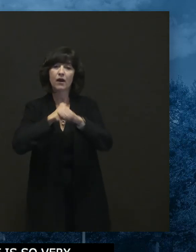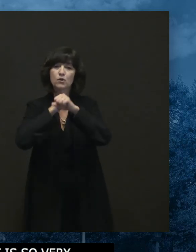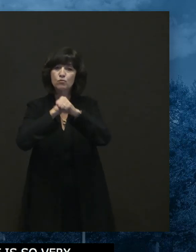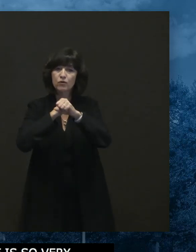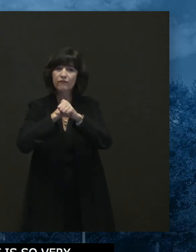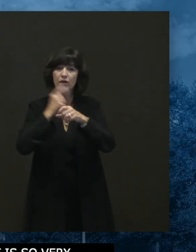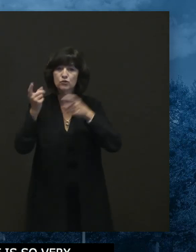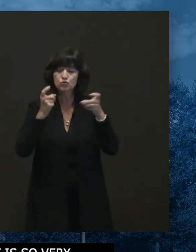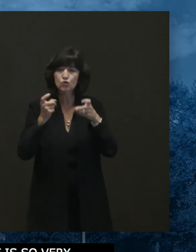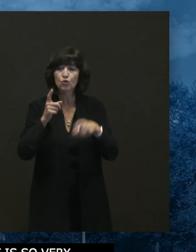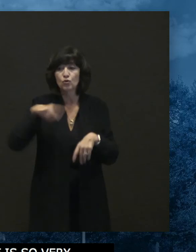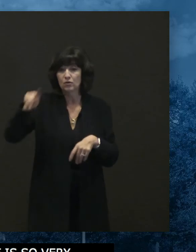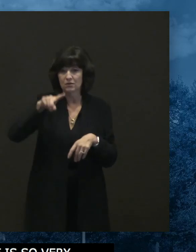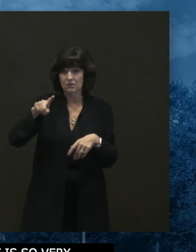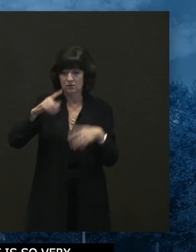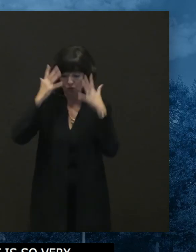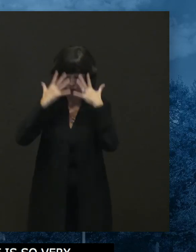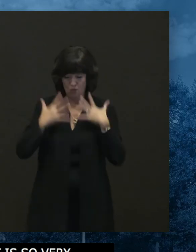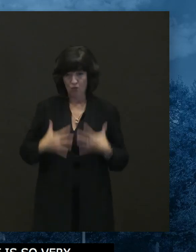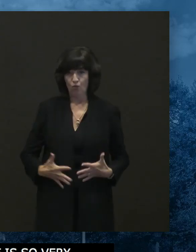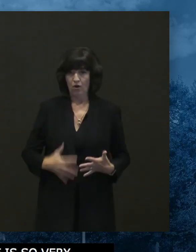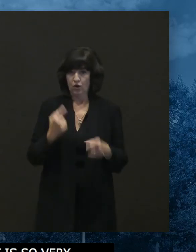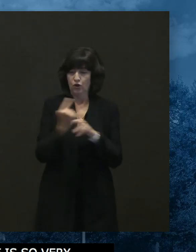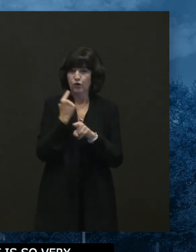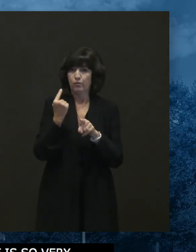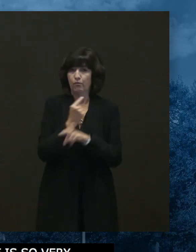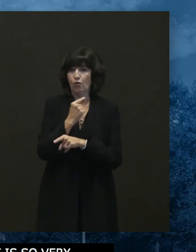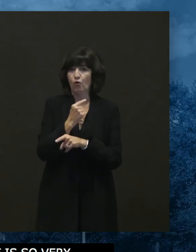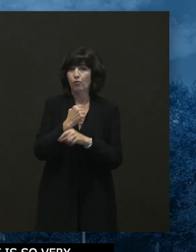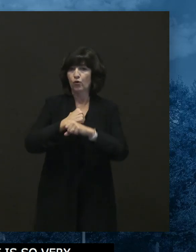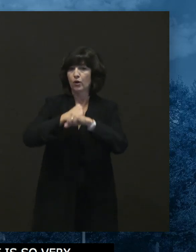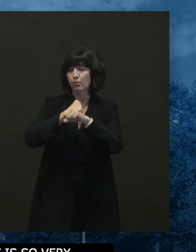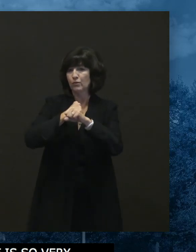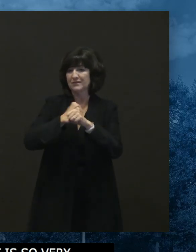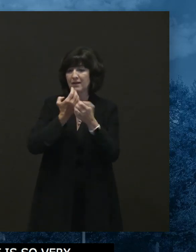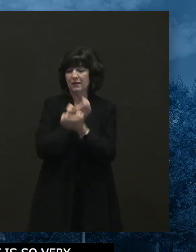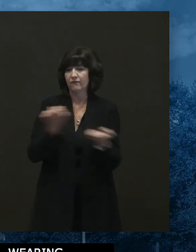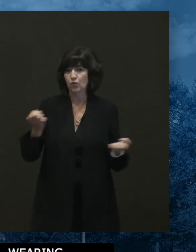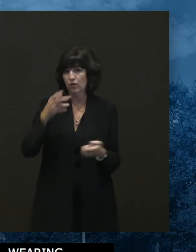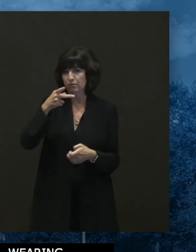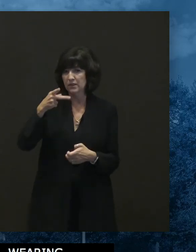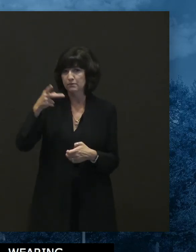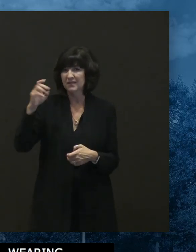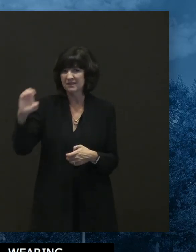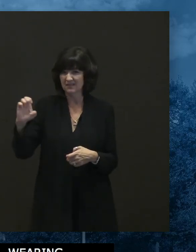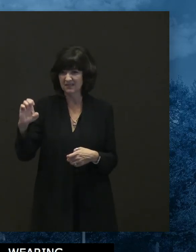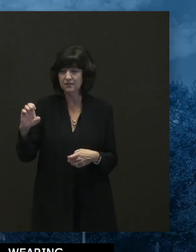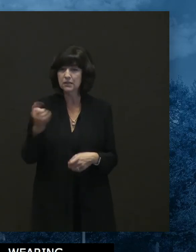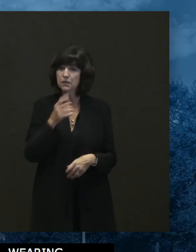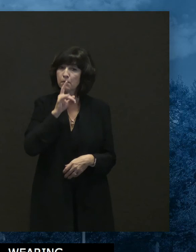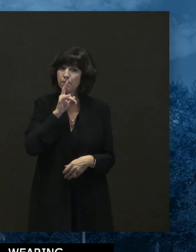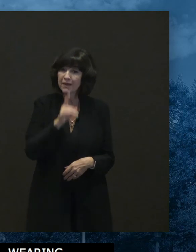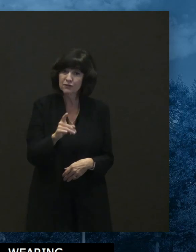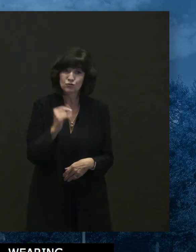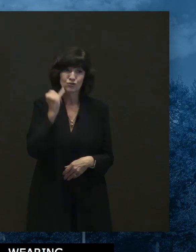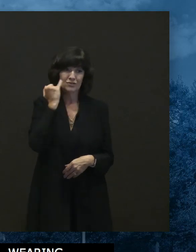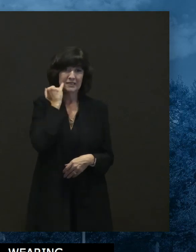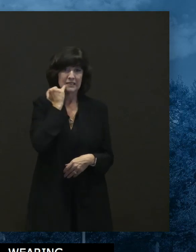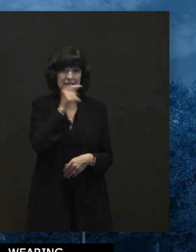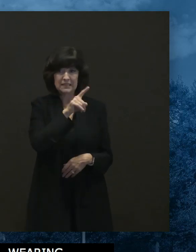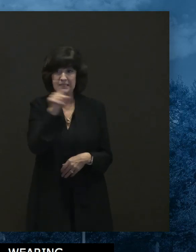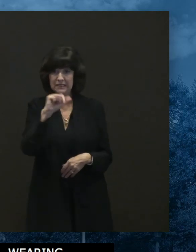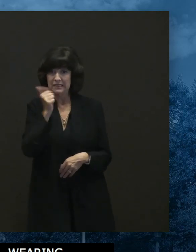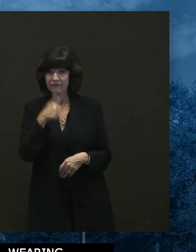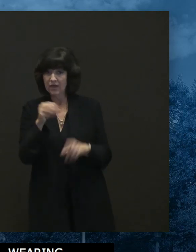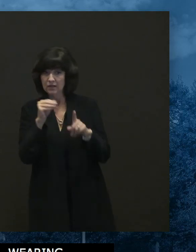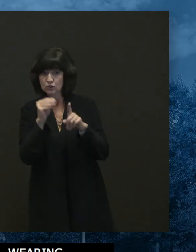appropriate PPE at all times in the facility, making sure that if there's any exposure or